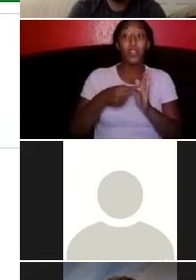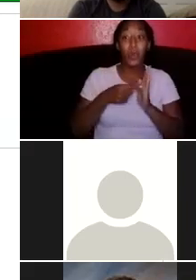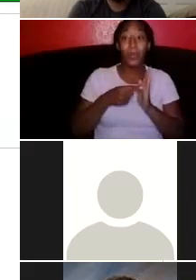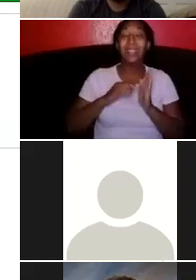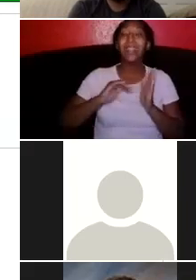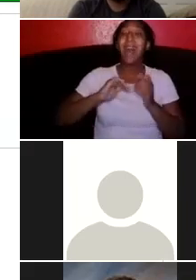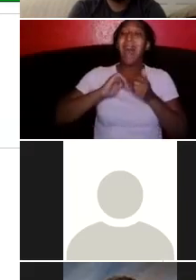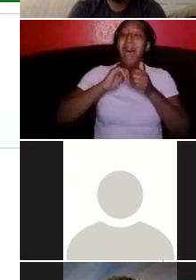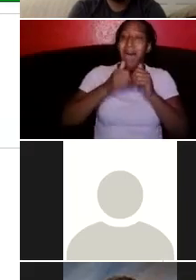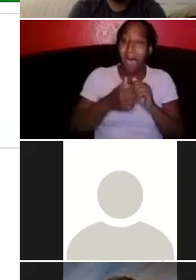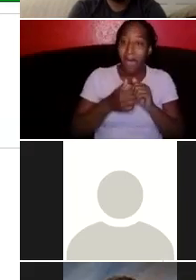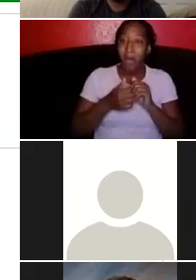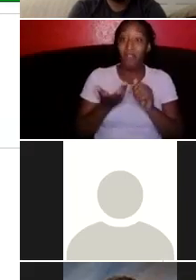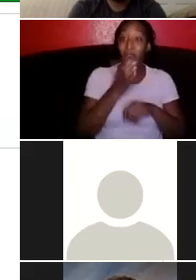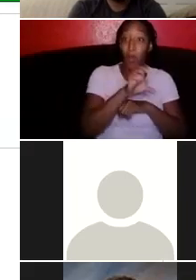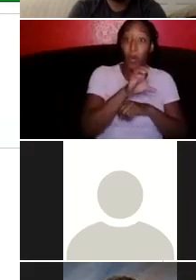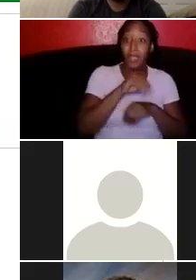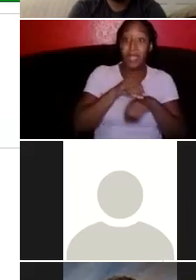gravity works,